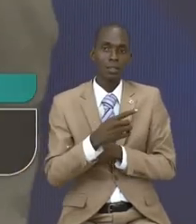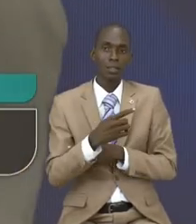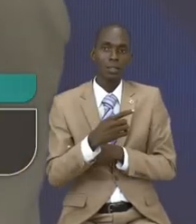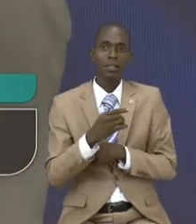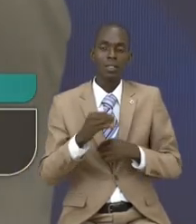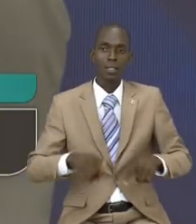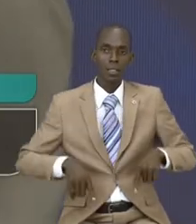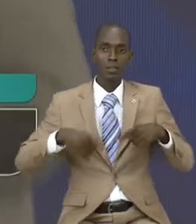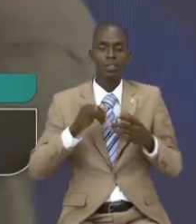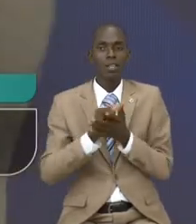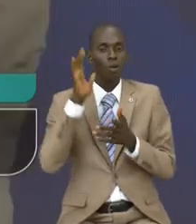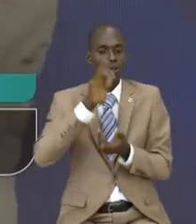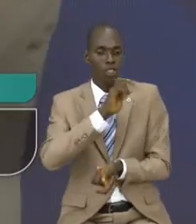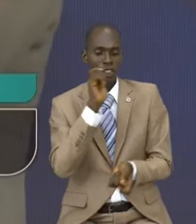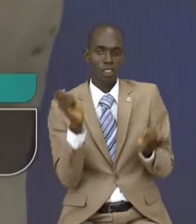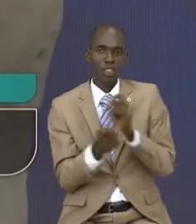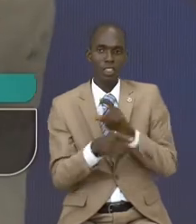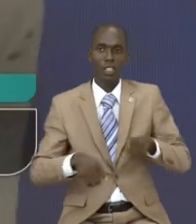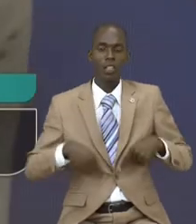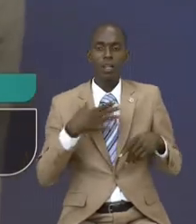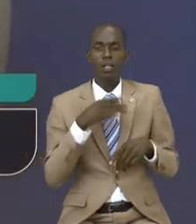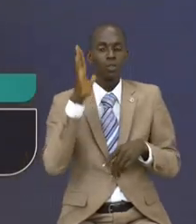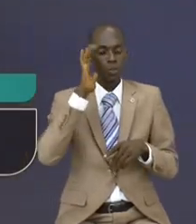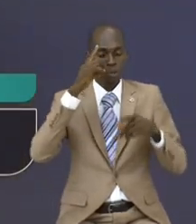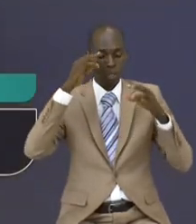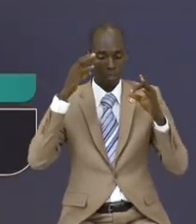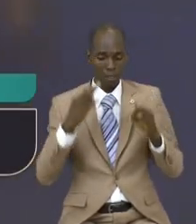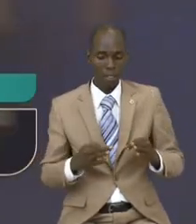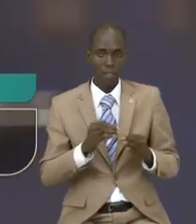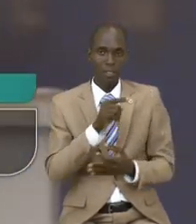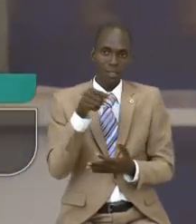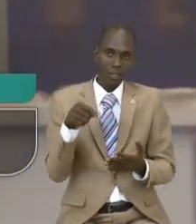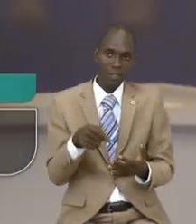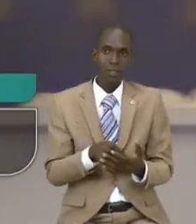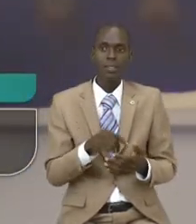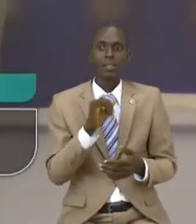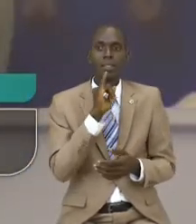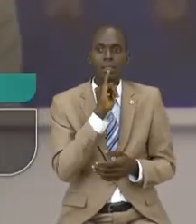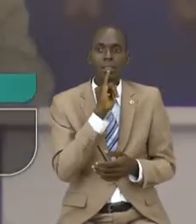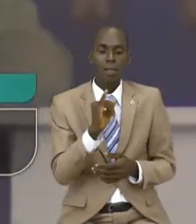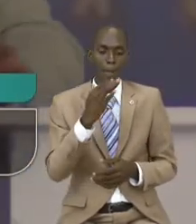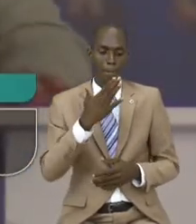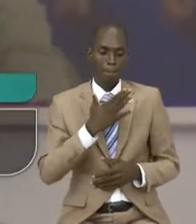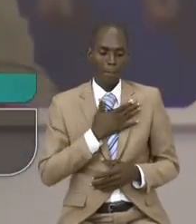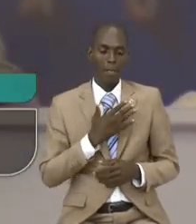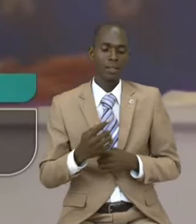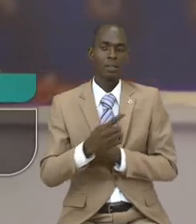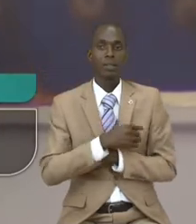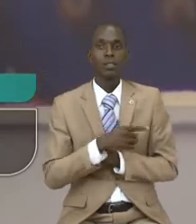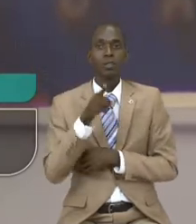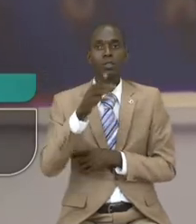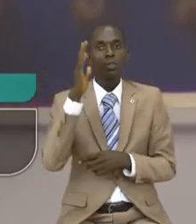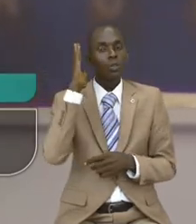his life around. And you make up your mind, this is my day. You'll